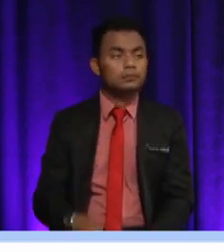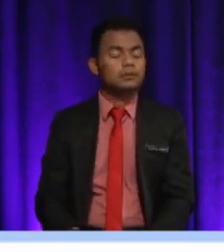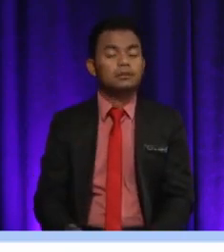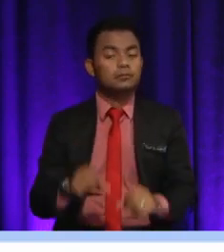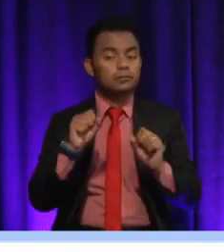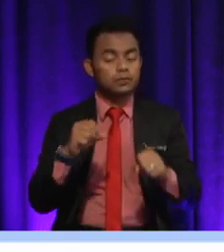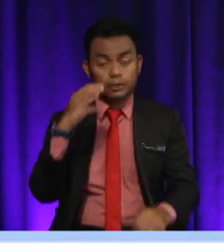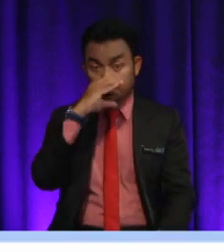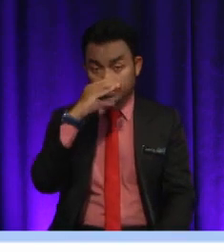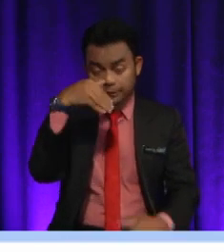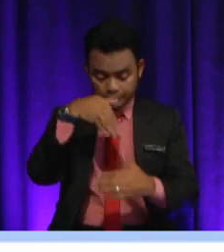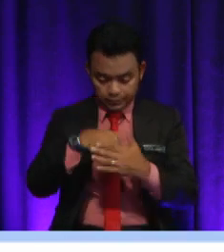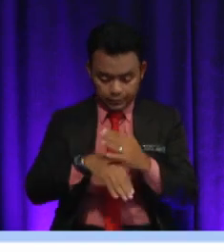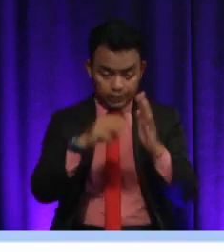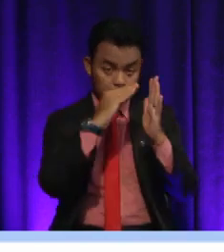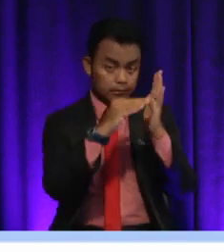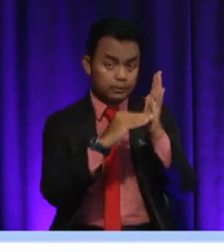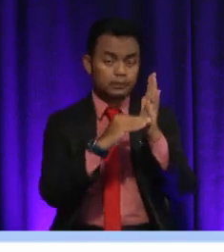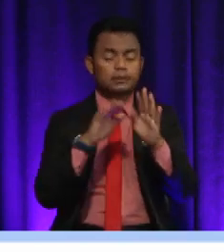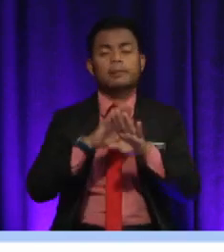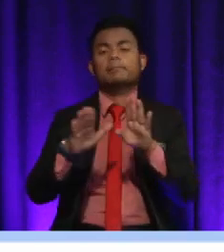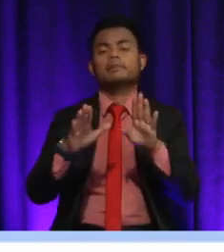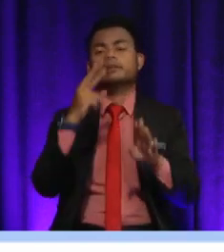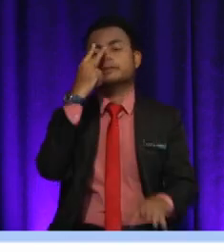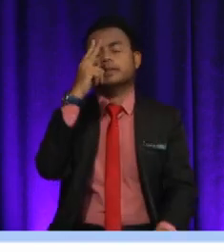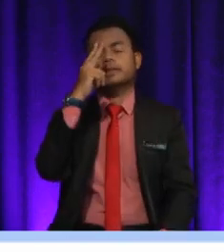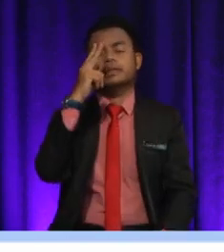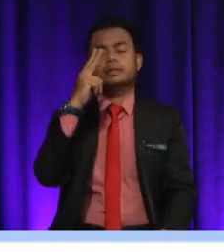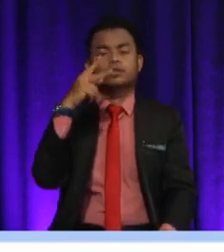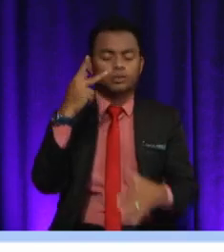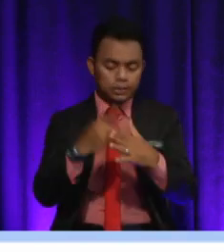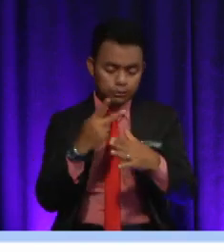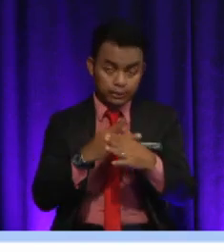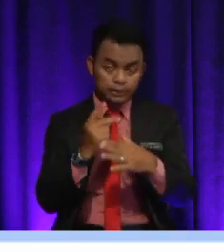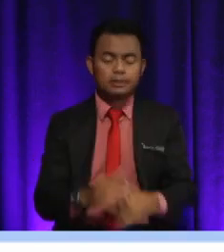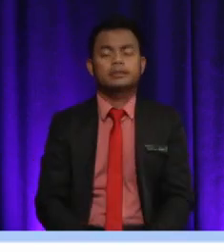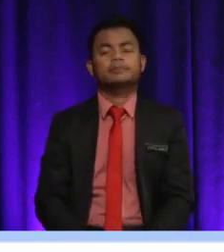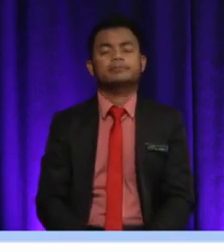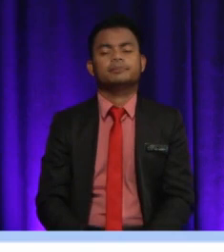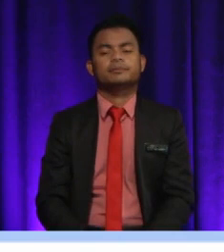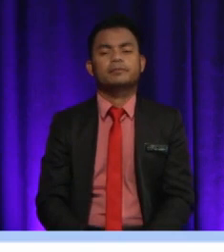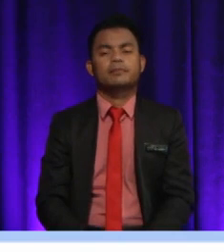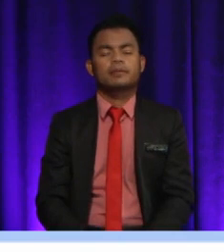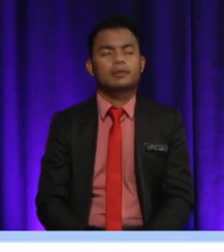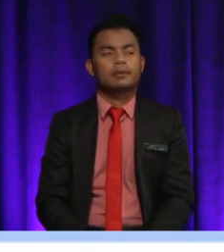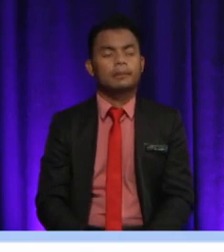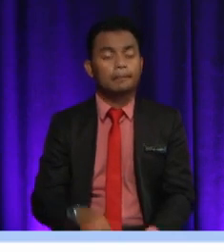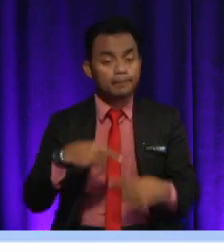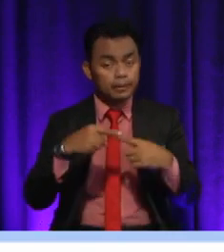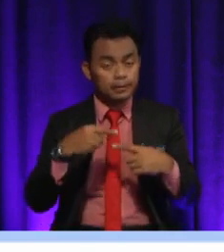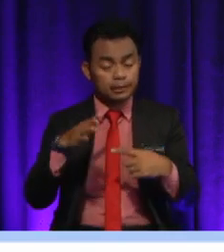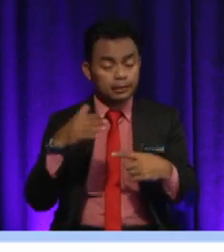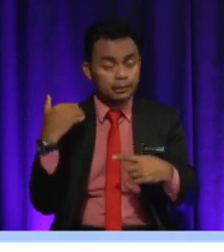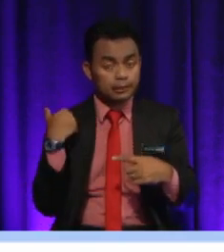answer in the passage without looking at the distractors. Number 5, when you have the answer,